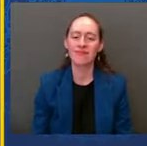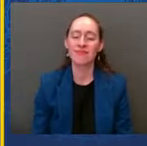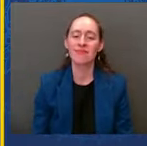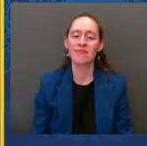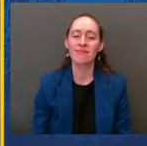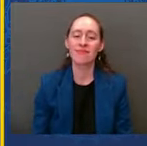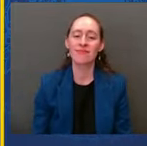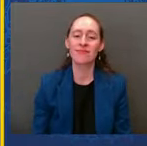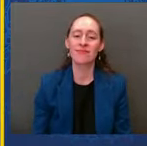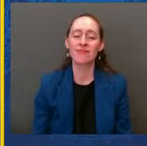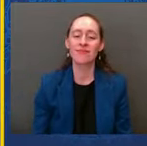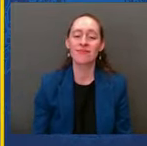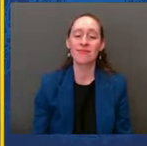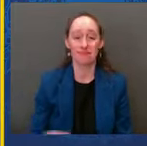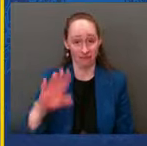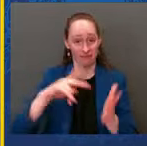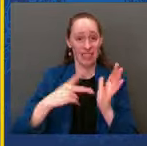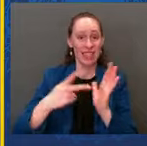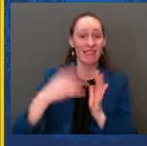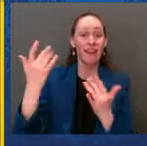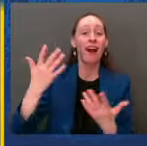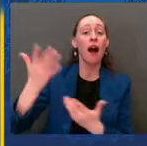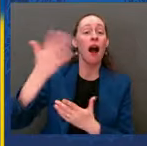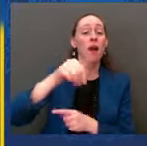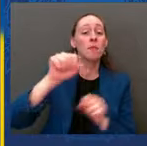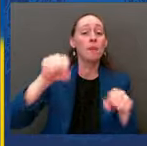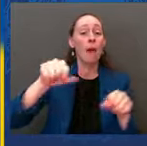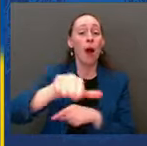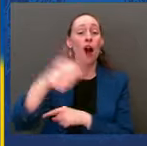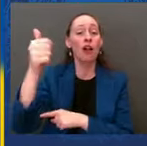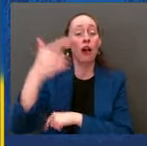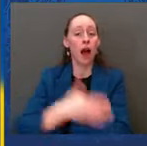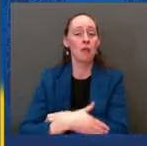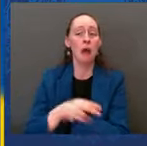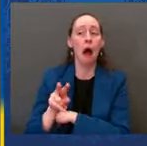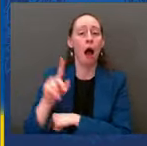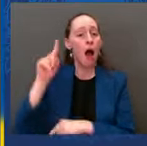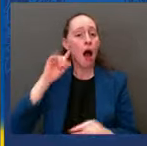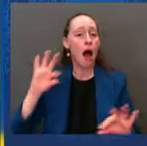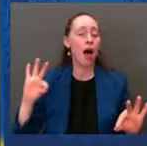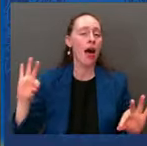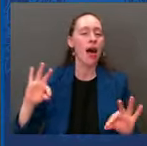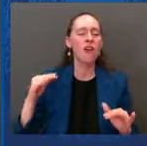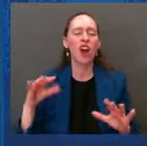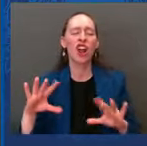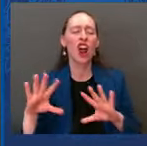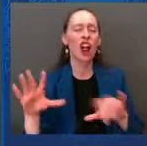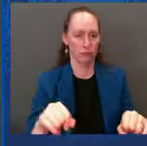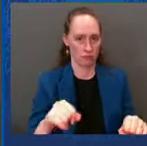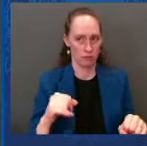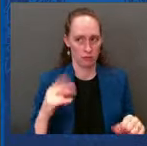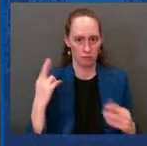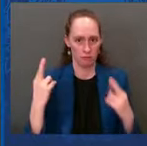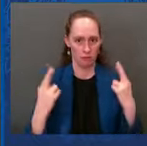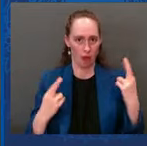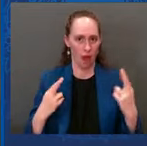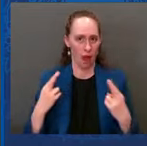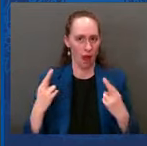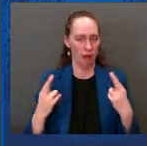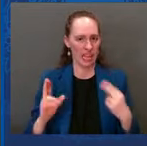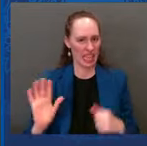sure. And I believe that this brutal Russian assertiveness will be punished